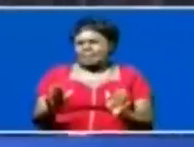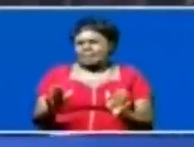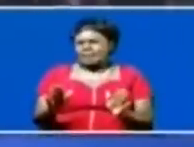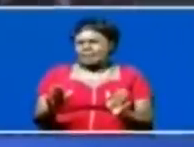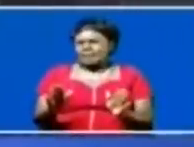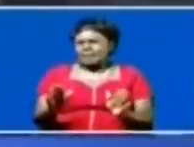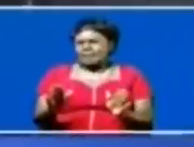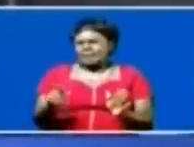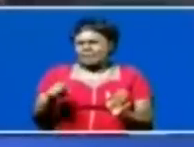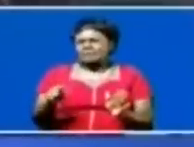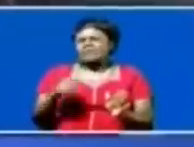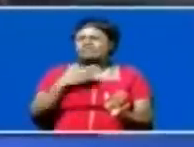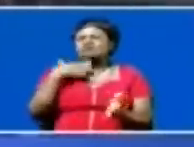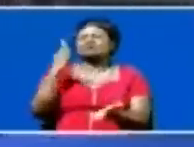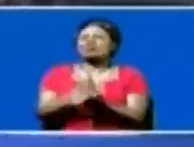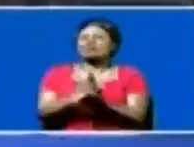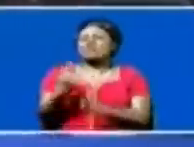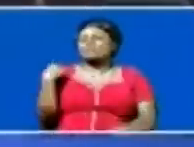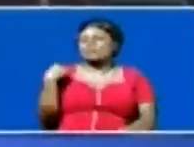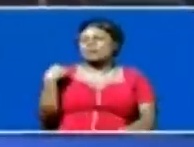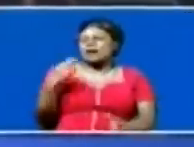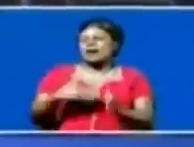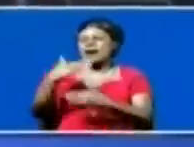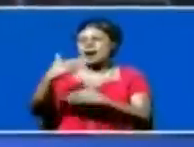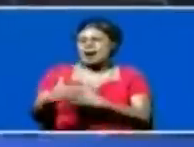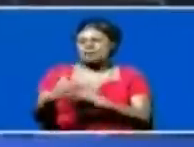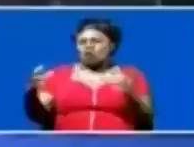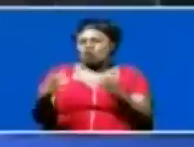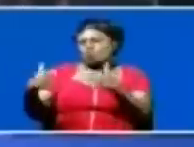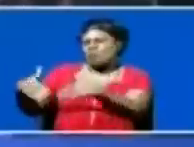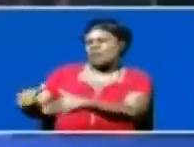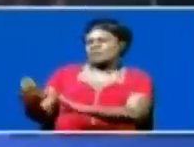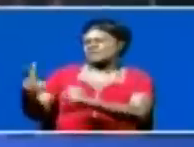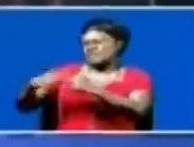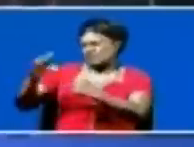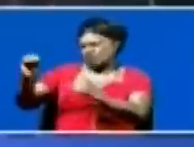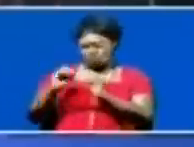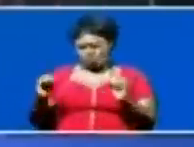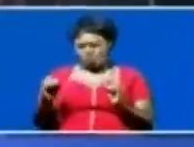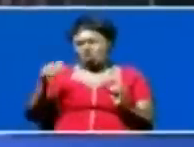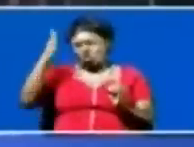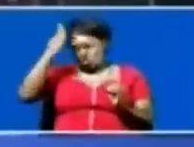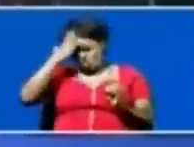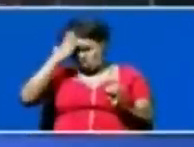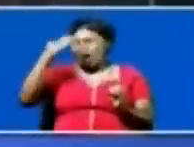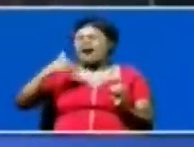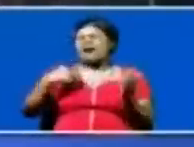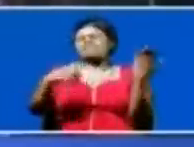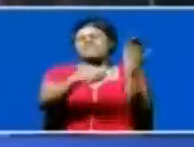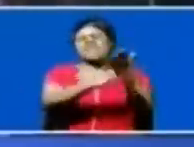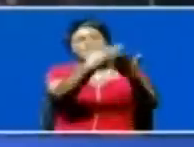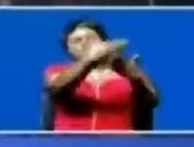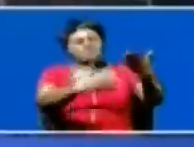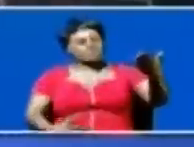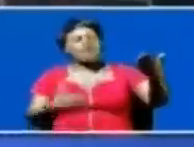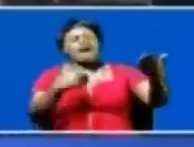averse to us confirming the numbers. Even after his team walked out, who are not 70. We know them. I even have the list here. I have